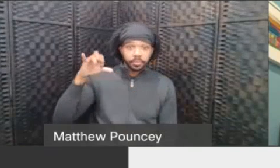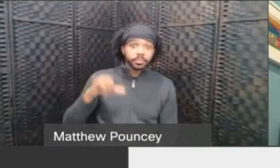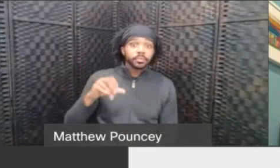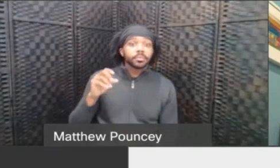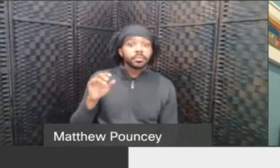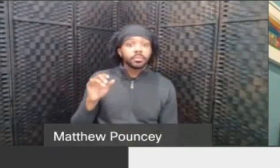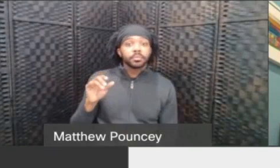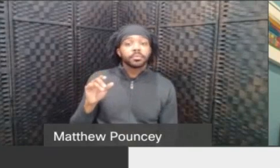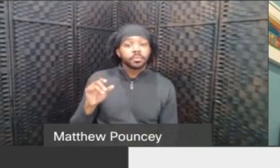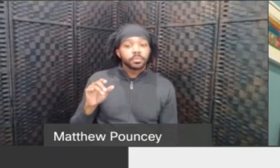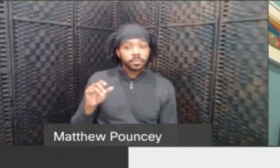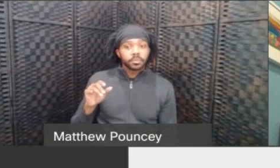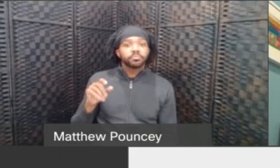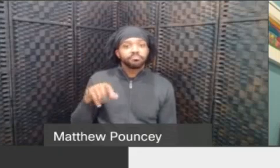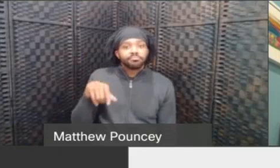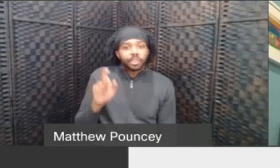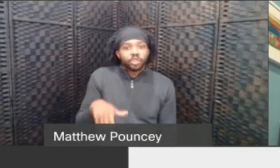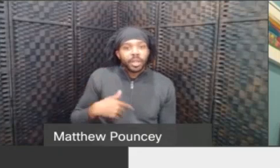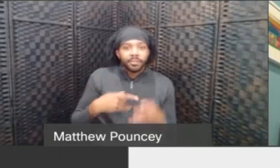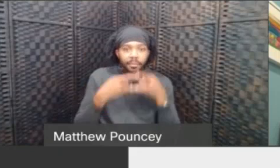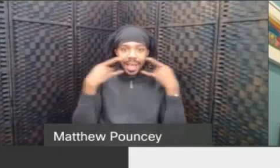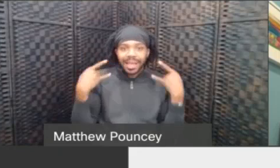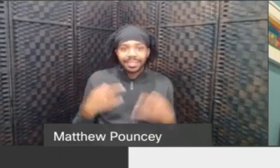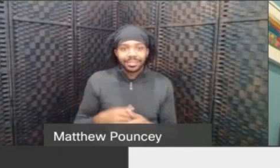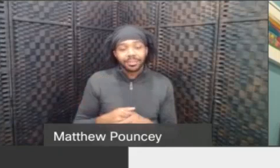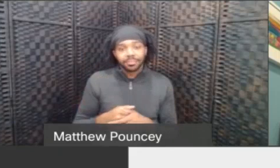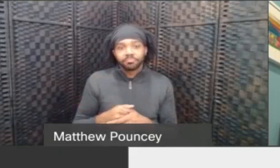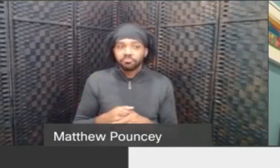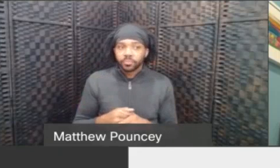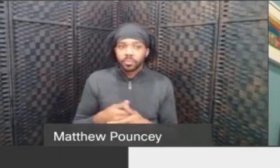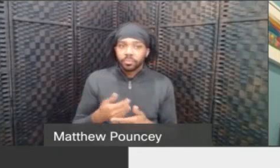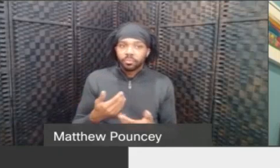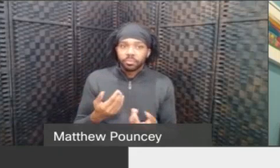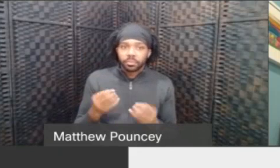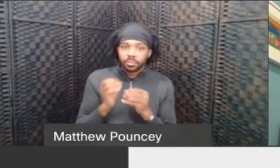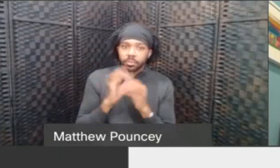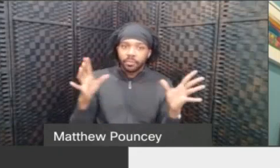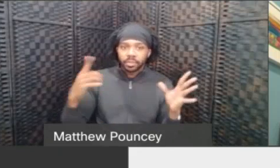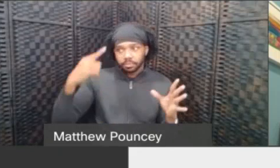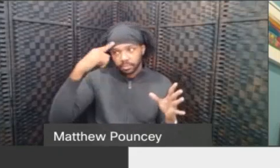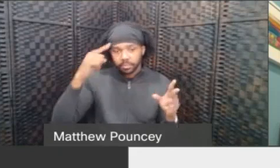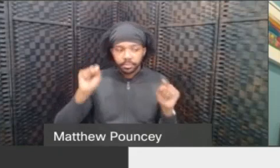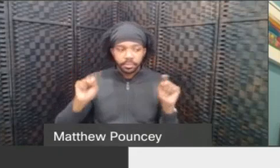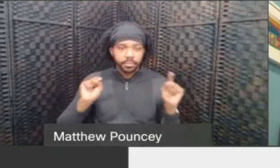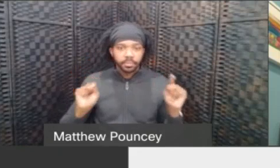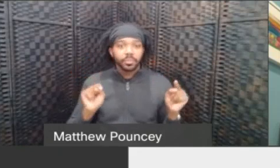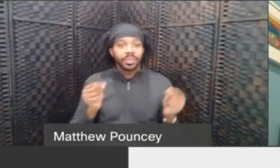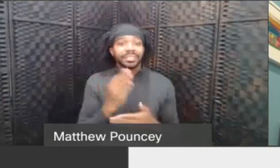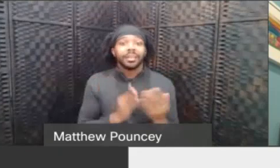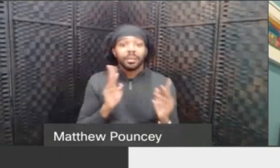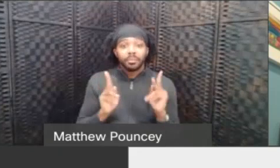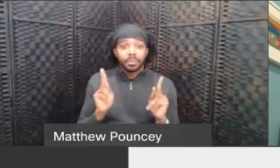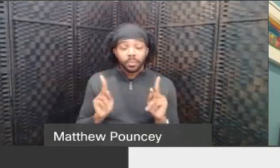then they need to have a mask on. So there is a certain logic there that there are some people who are